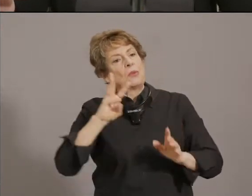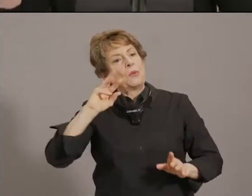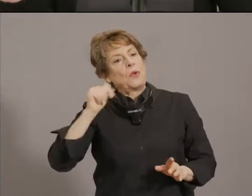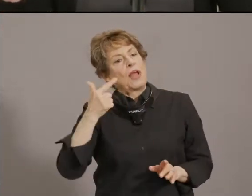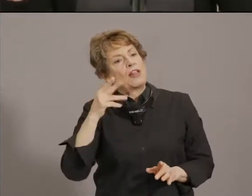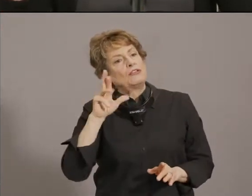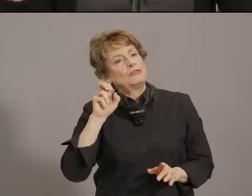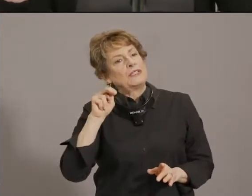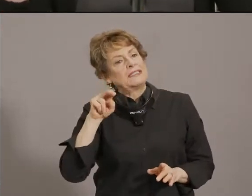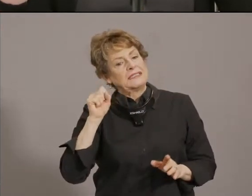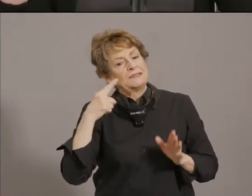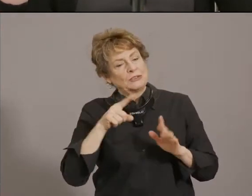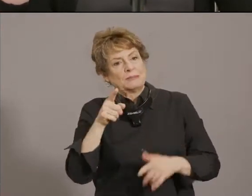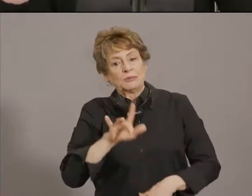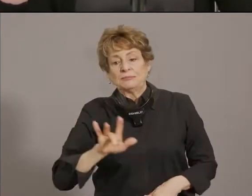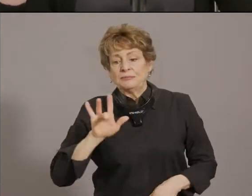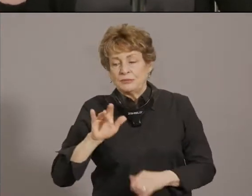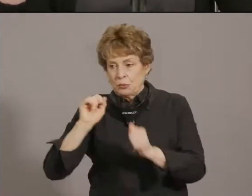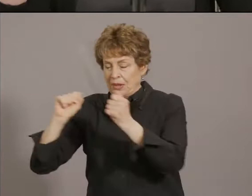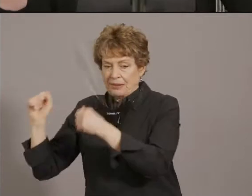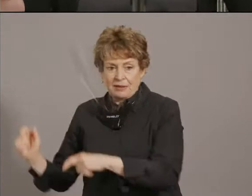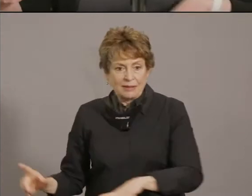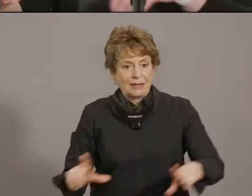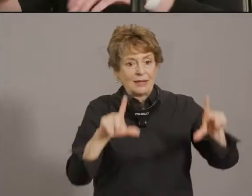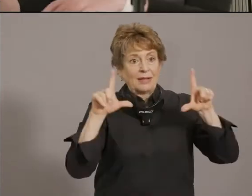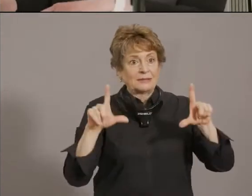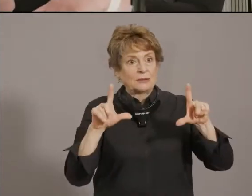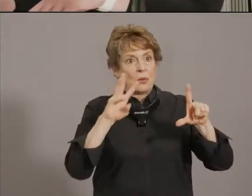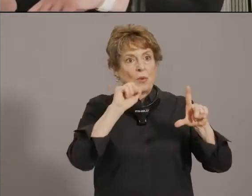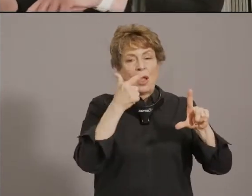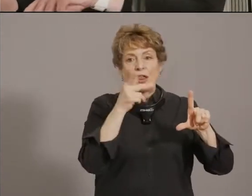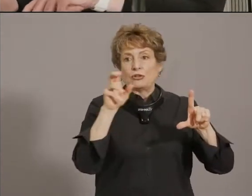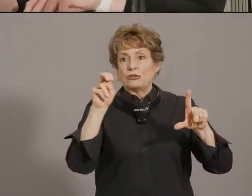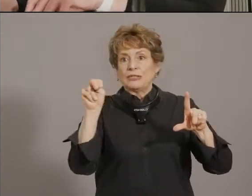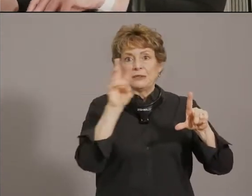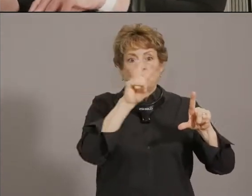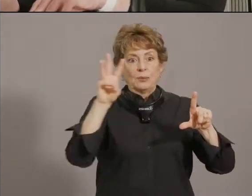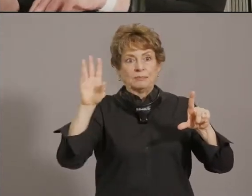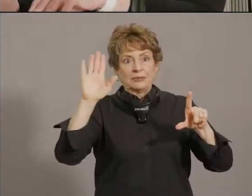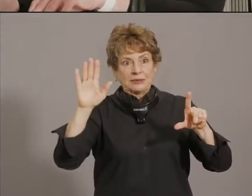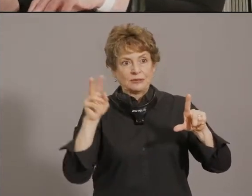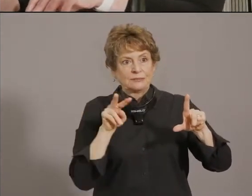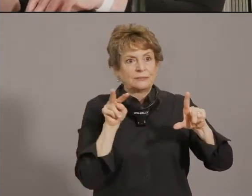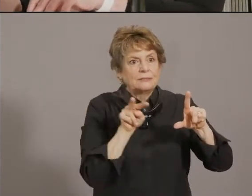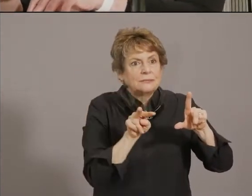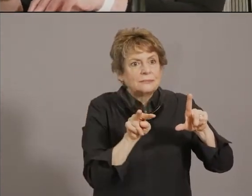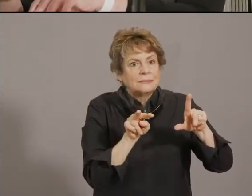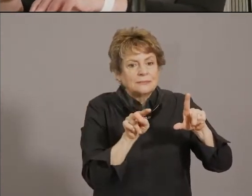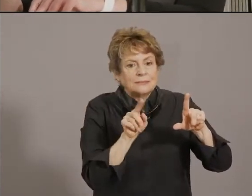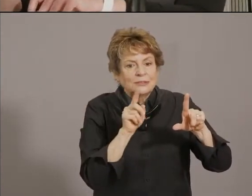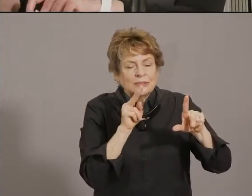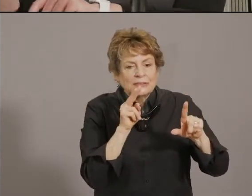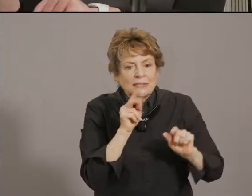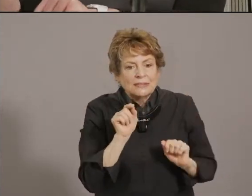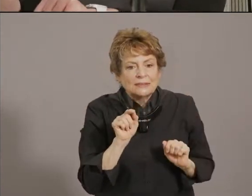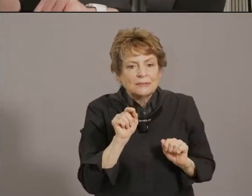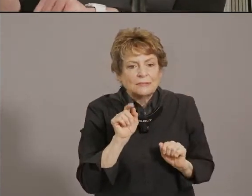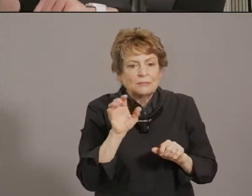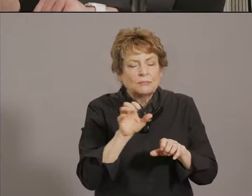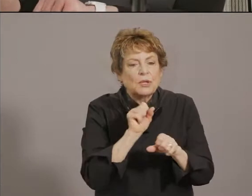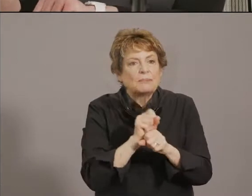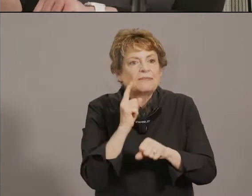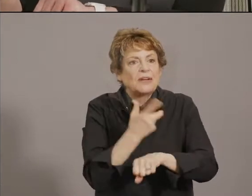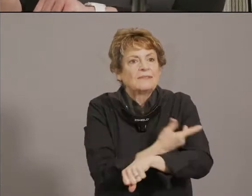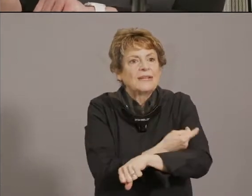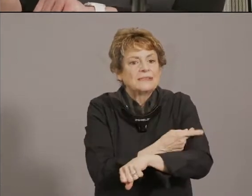the Walgreens website, where you can see there's a button that says Find COVID-19 Information. If